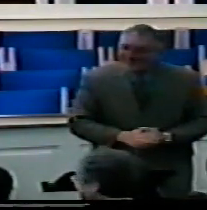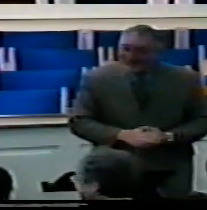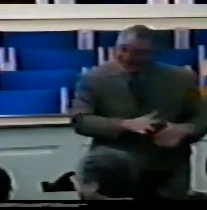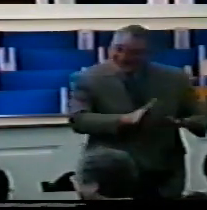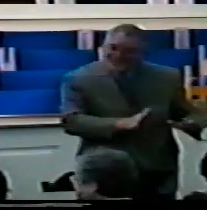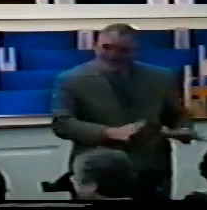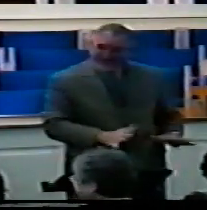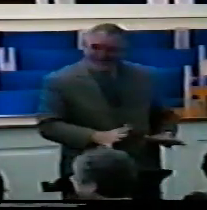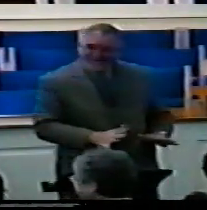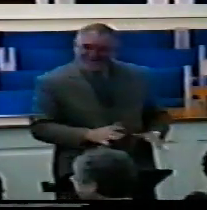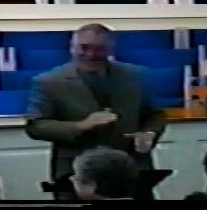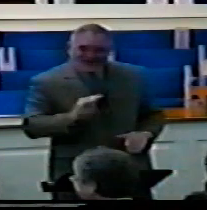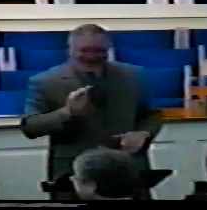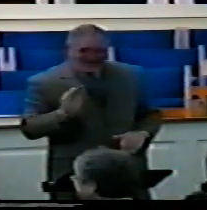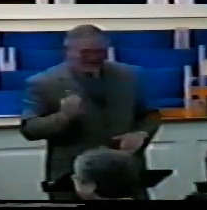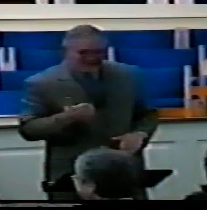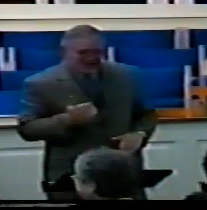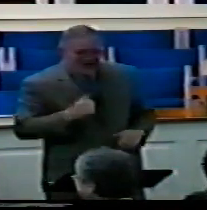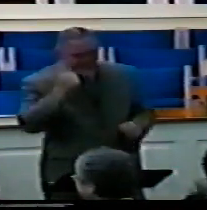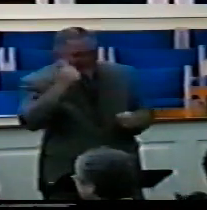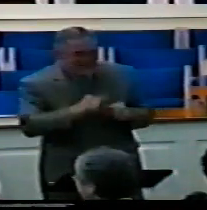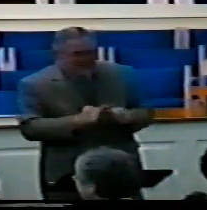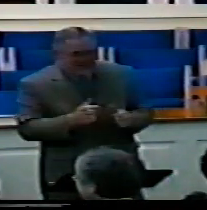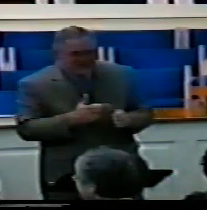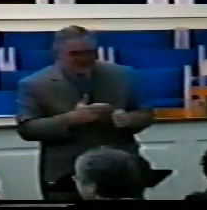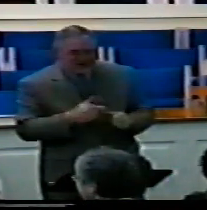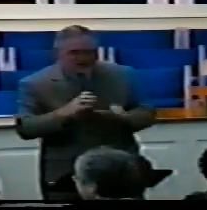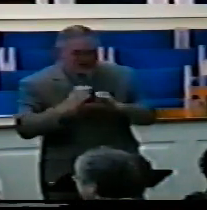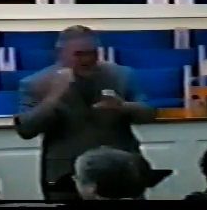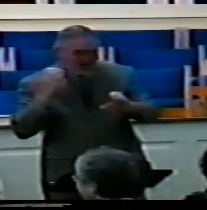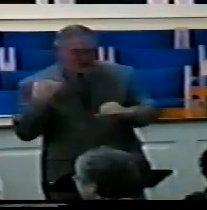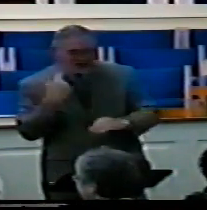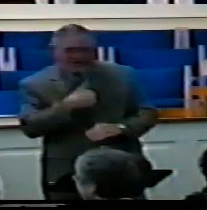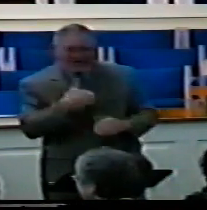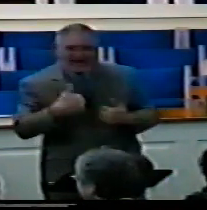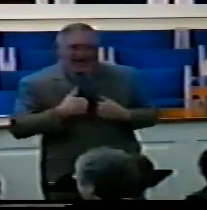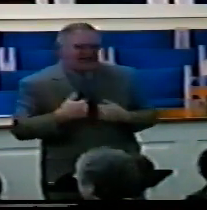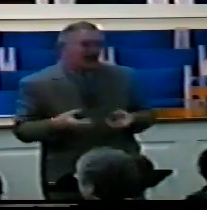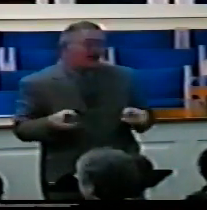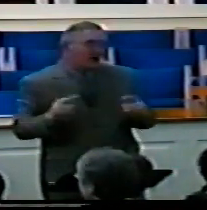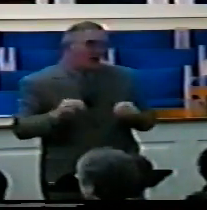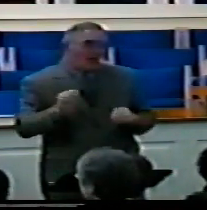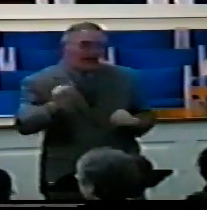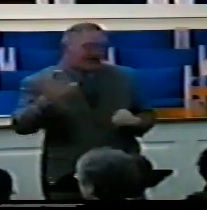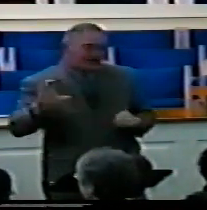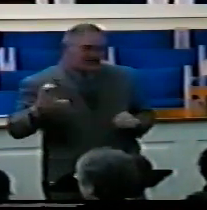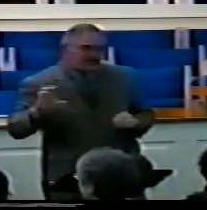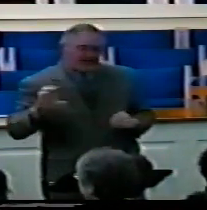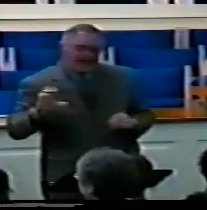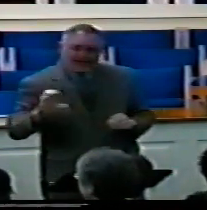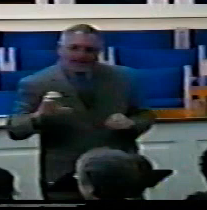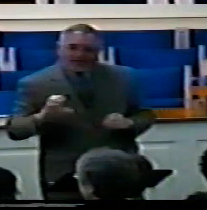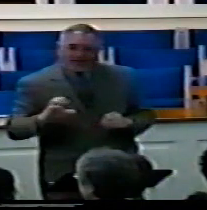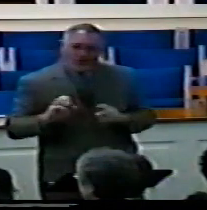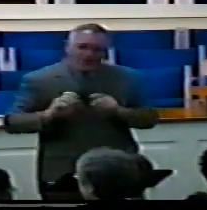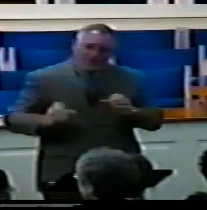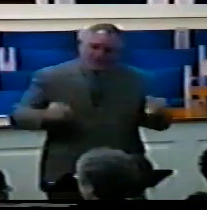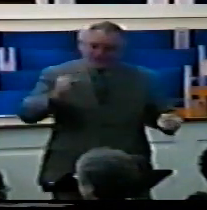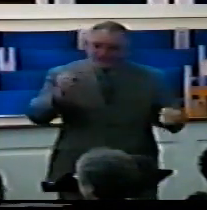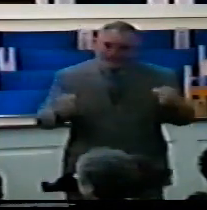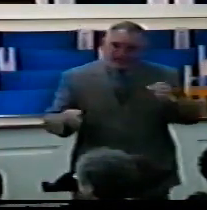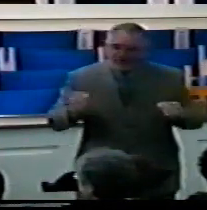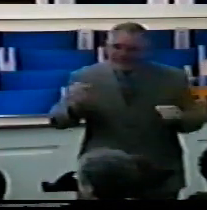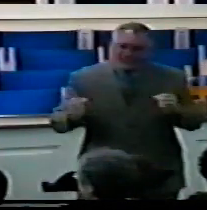Amen. I remember we had our first vehicle, had air conditioning. I was going to show them what air conditioning was. We didn't get an eighth of a mile down the road, and that was